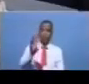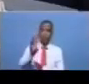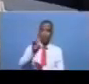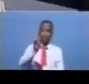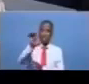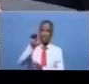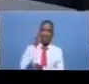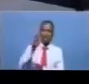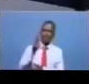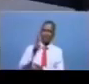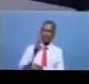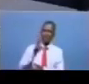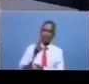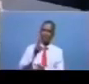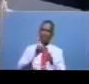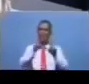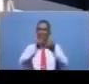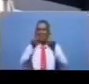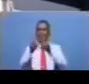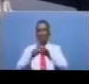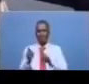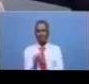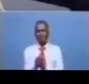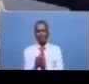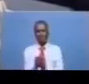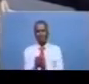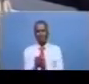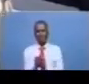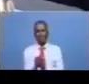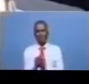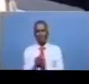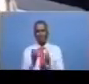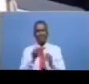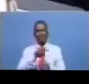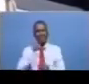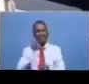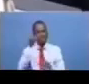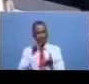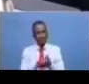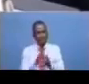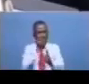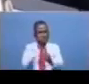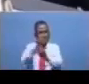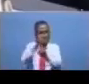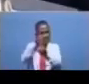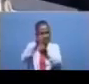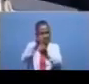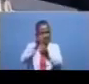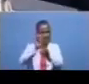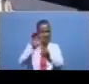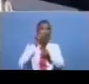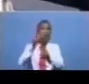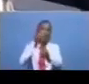figures. You check the 16 regional coalition fees, you see different set of figures. And so we are saying that her own conduct, which is the subject of